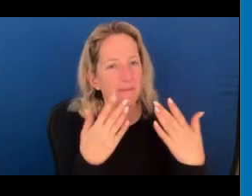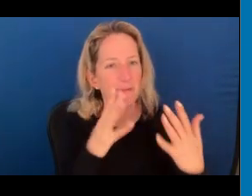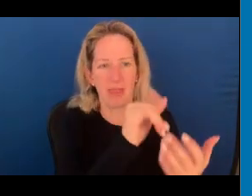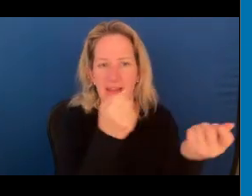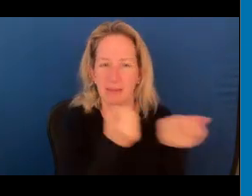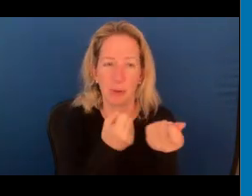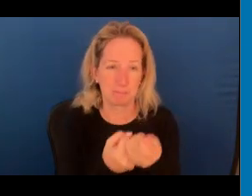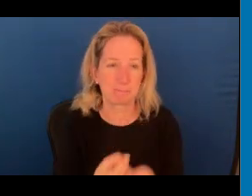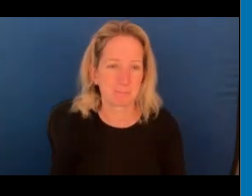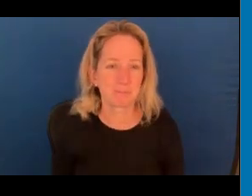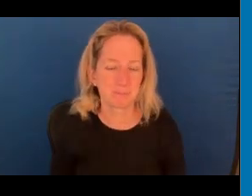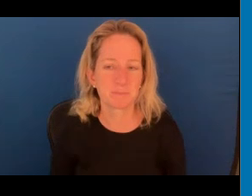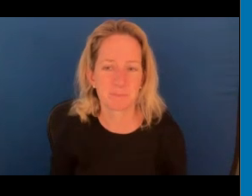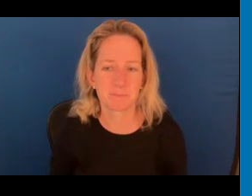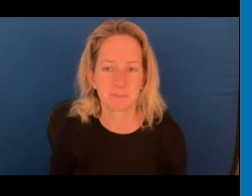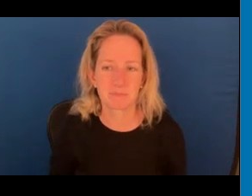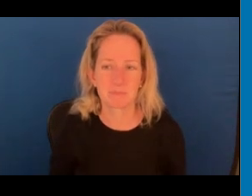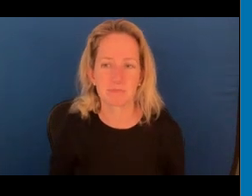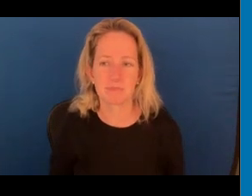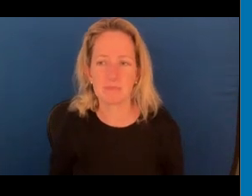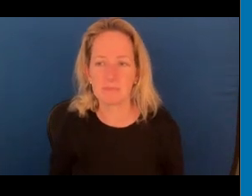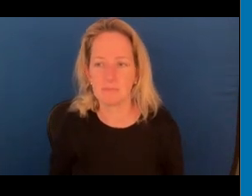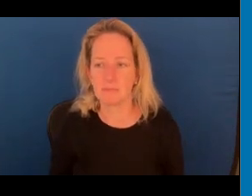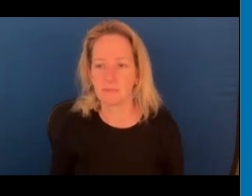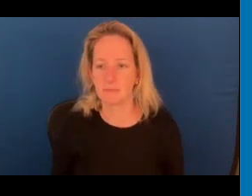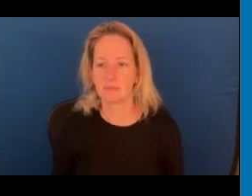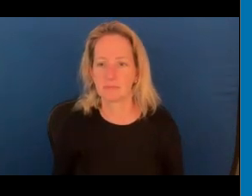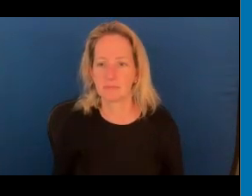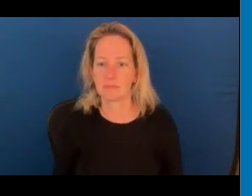Are we have some time for questions?